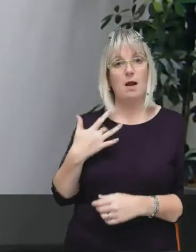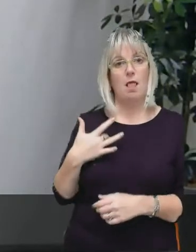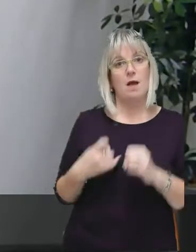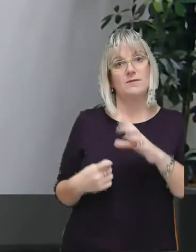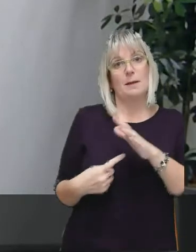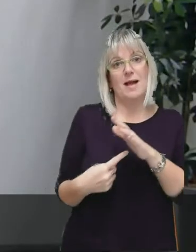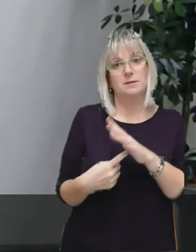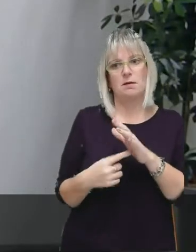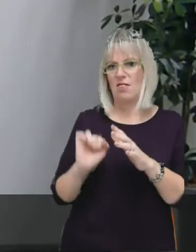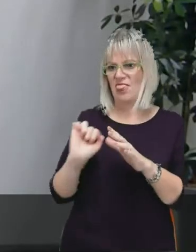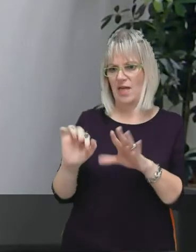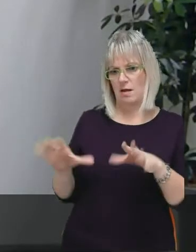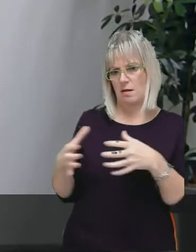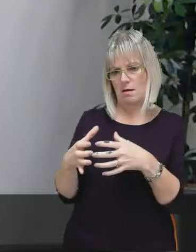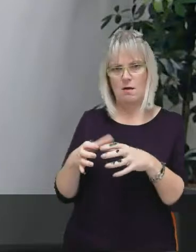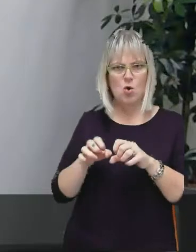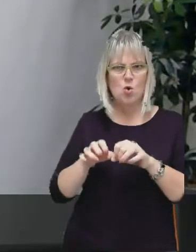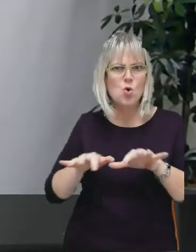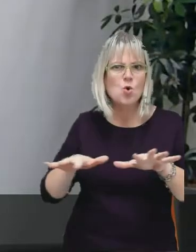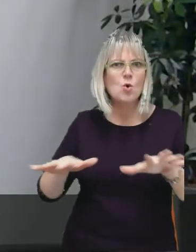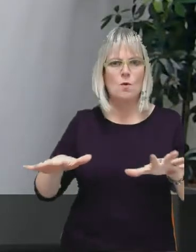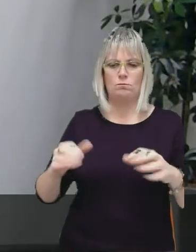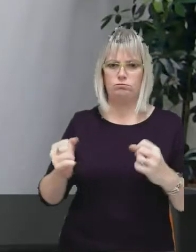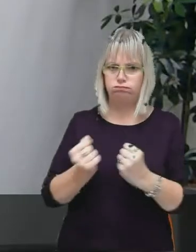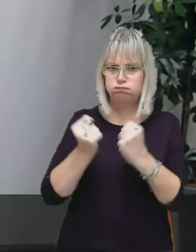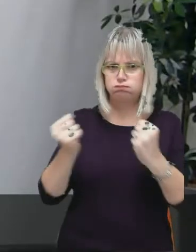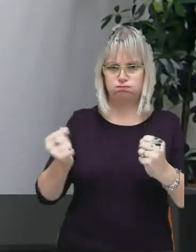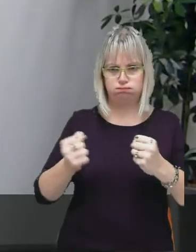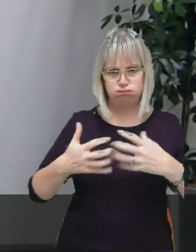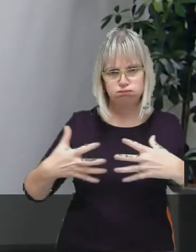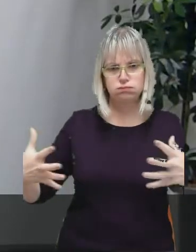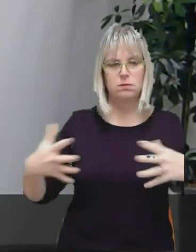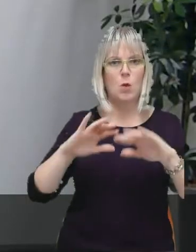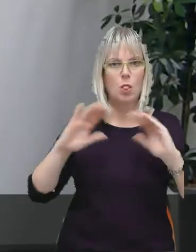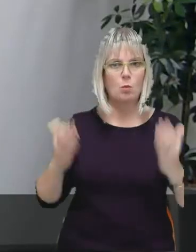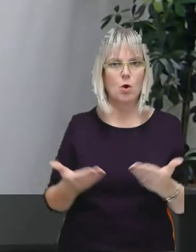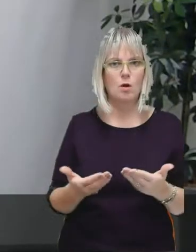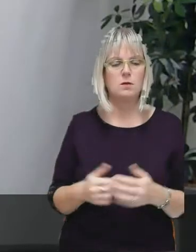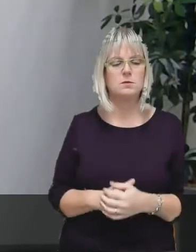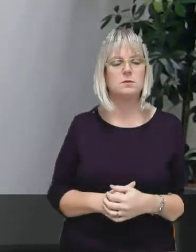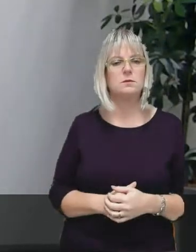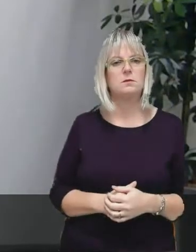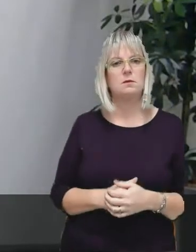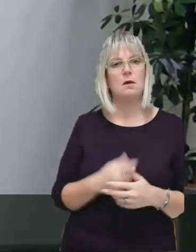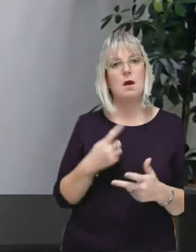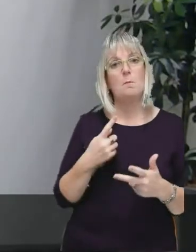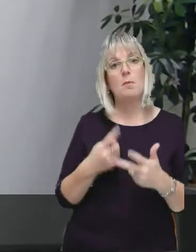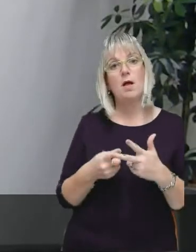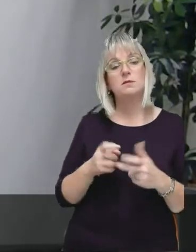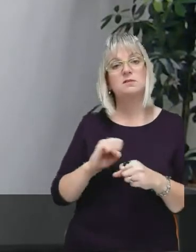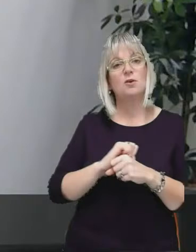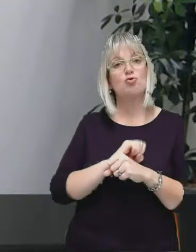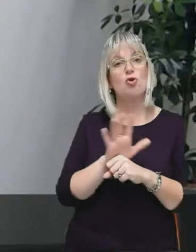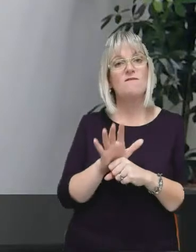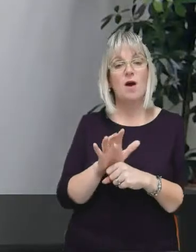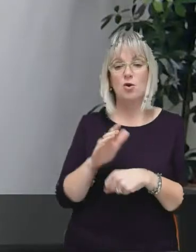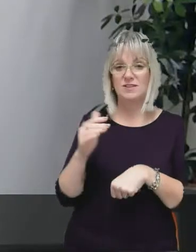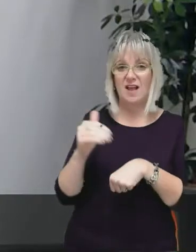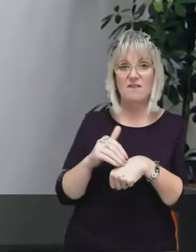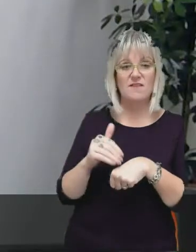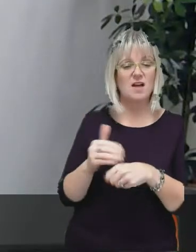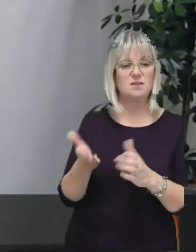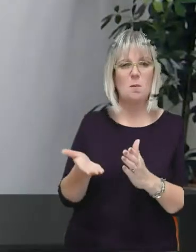And we also saw evidence of the disproportionate way COVID is affecting our Black, Asian, minority ethnic